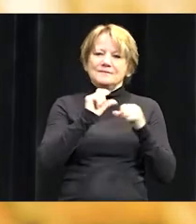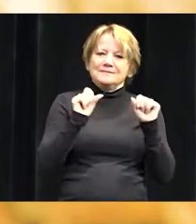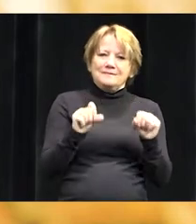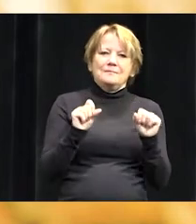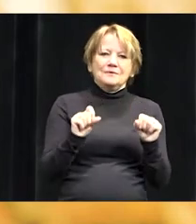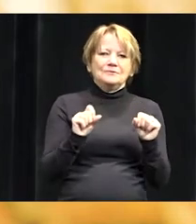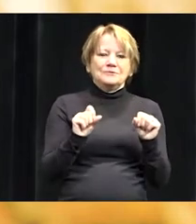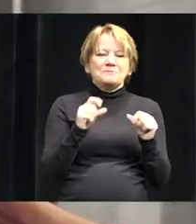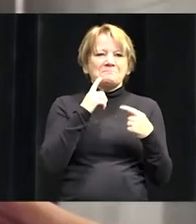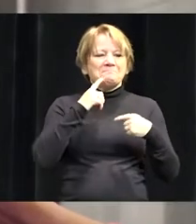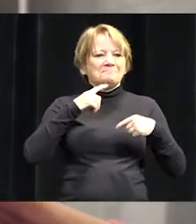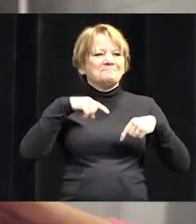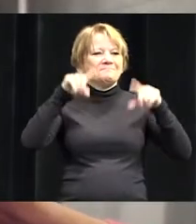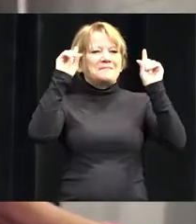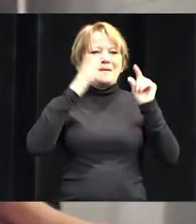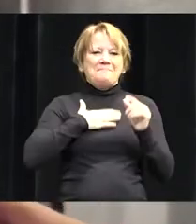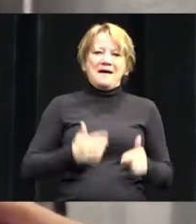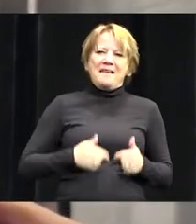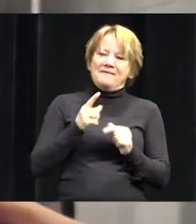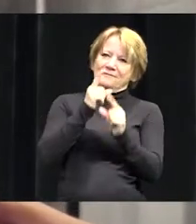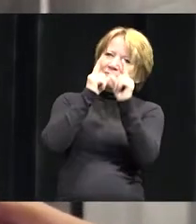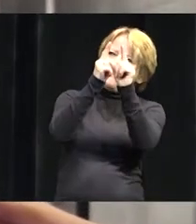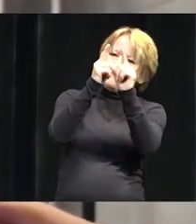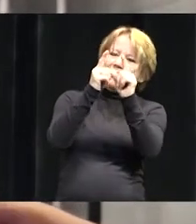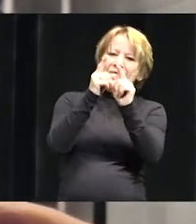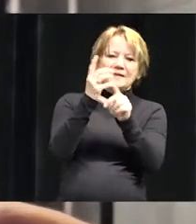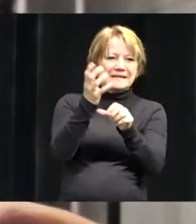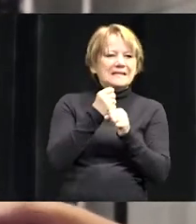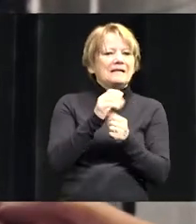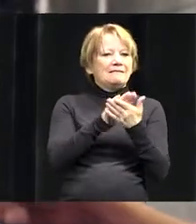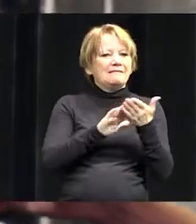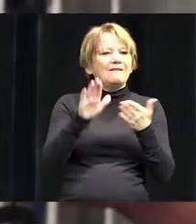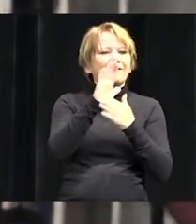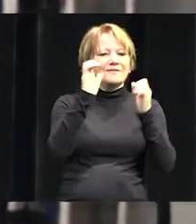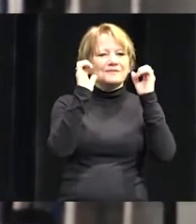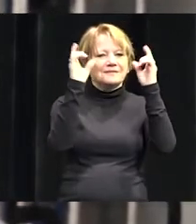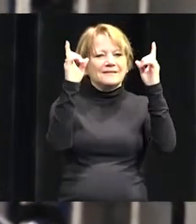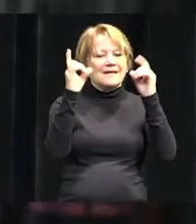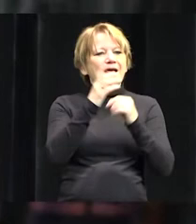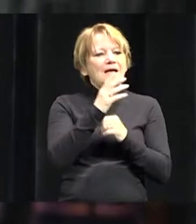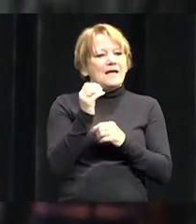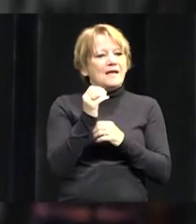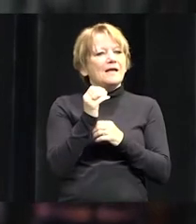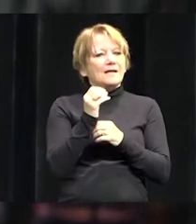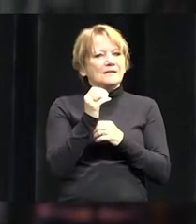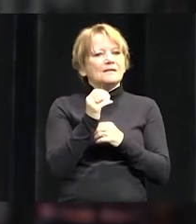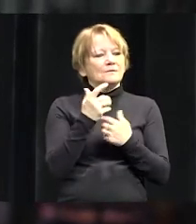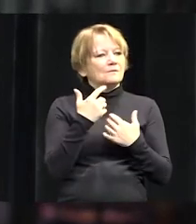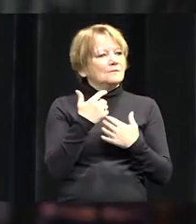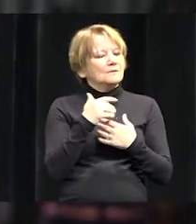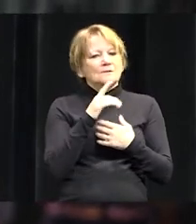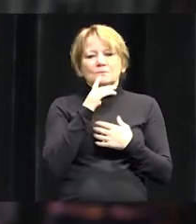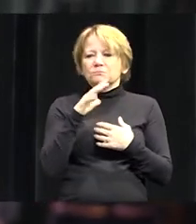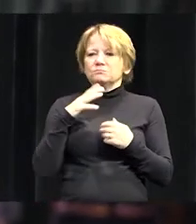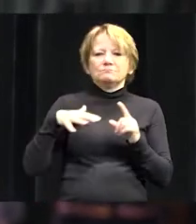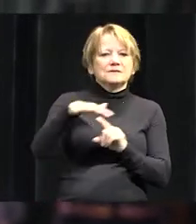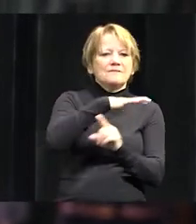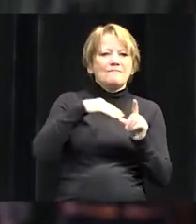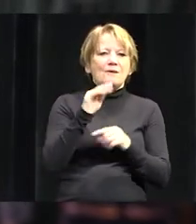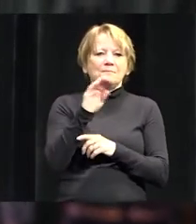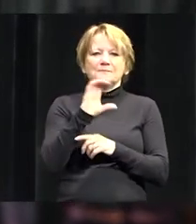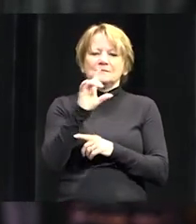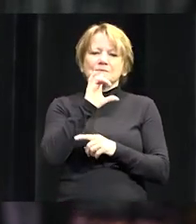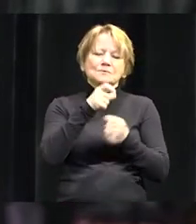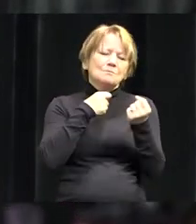that i was able to finally achieve my lifelong goal of getting a college education and to have gotten it in such a supportive